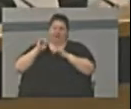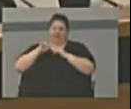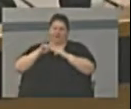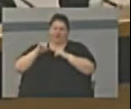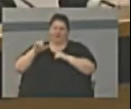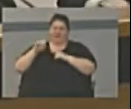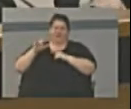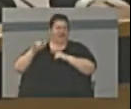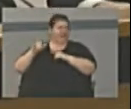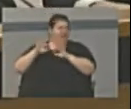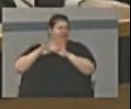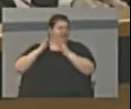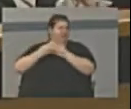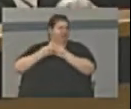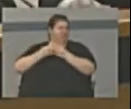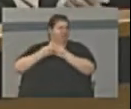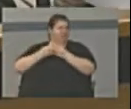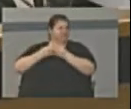of Carla.